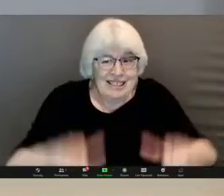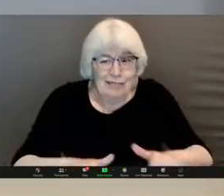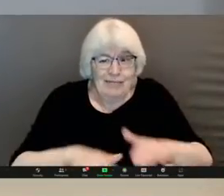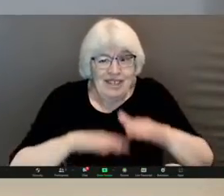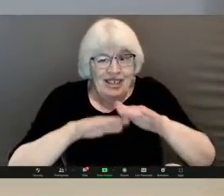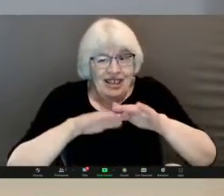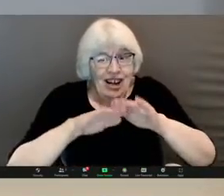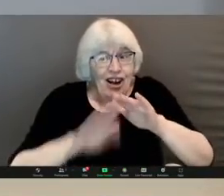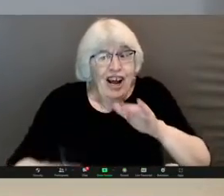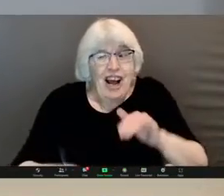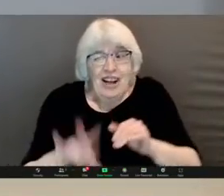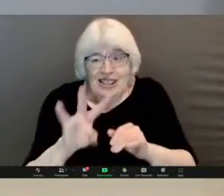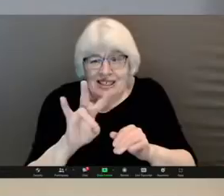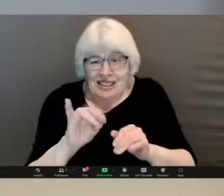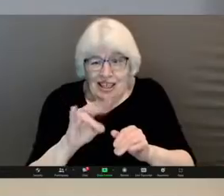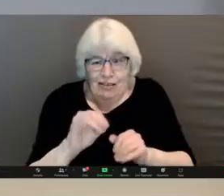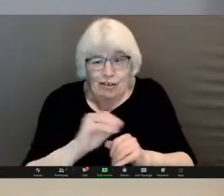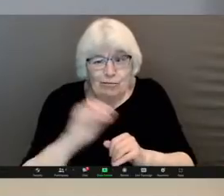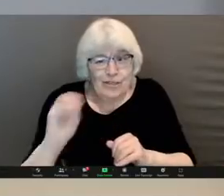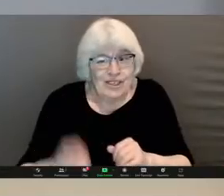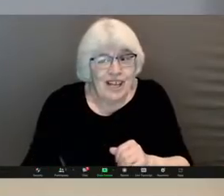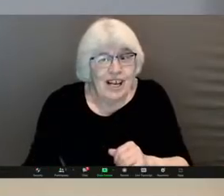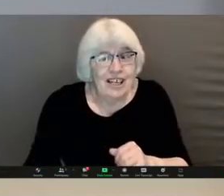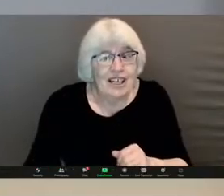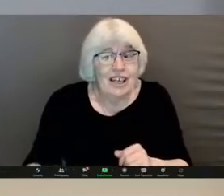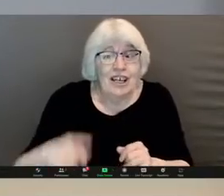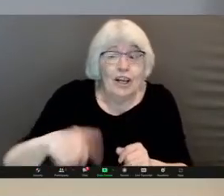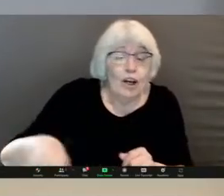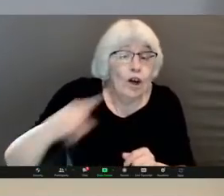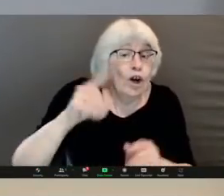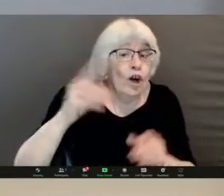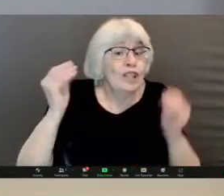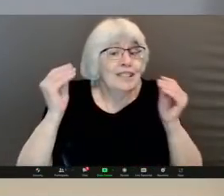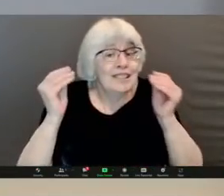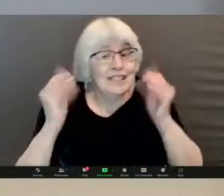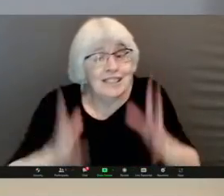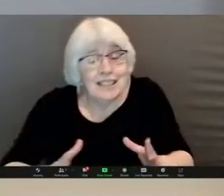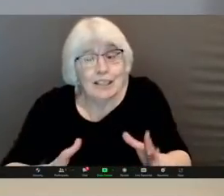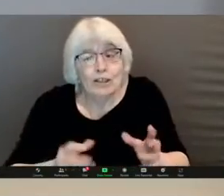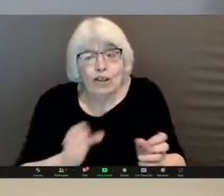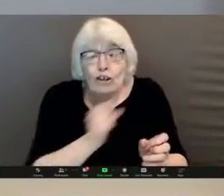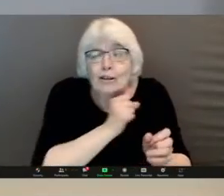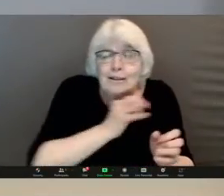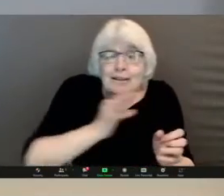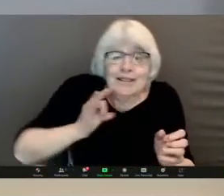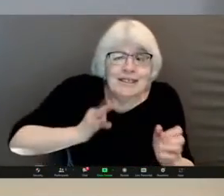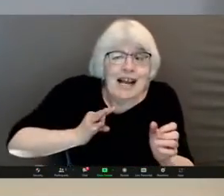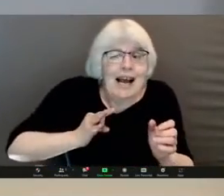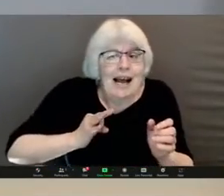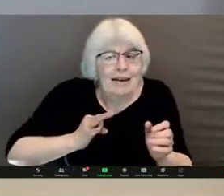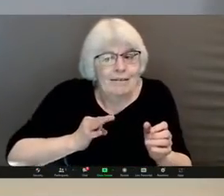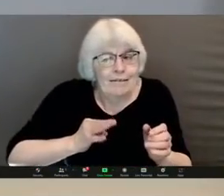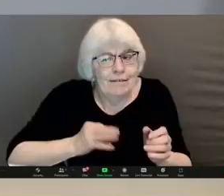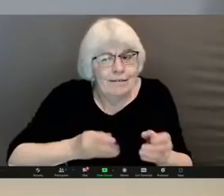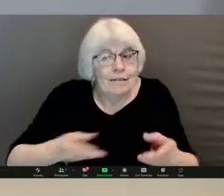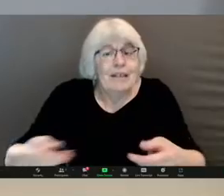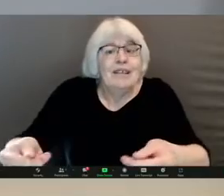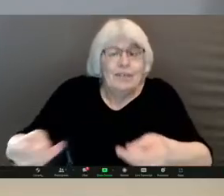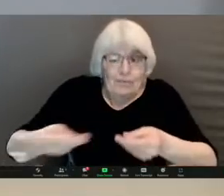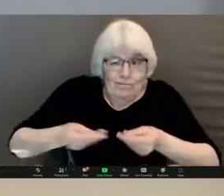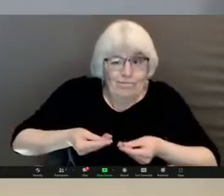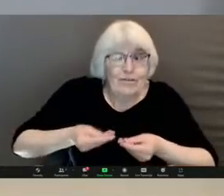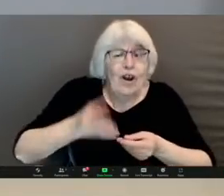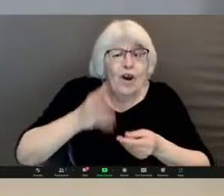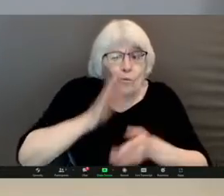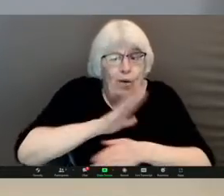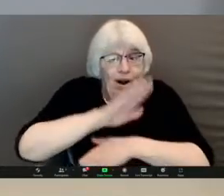are required to submit information on the vaccine status of staff to our office this week. Some preliminary data has already